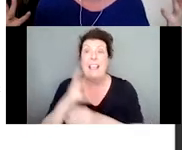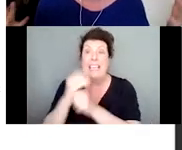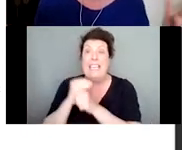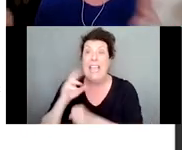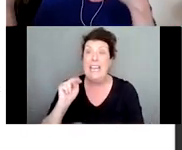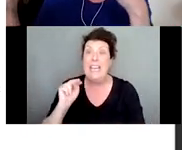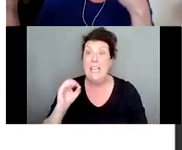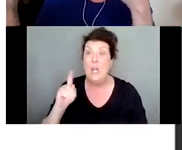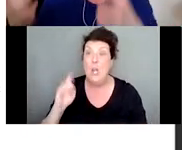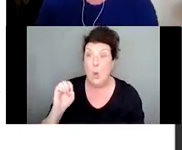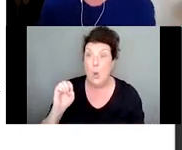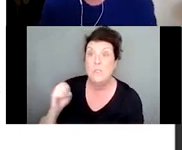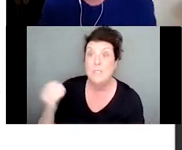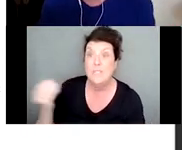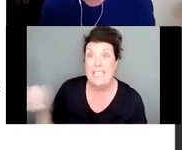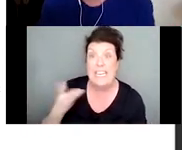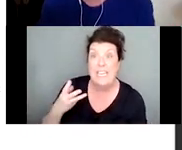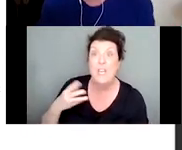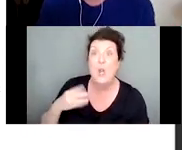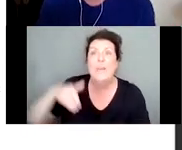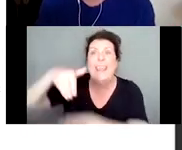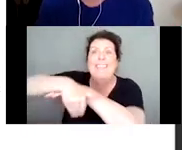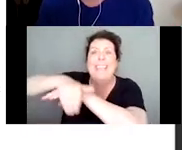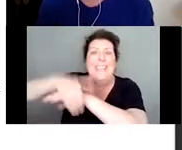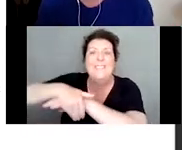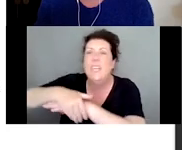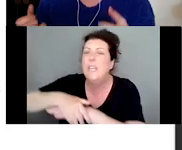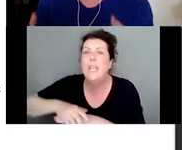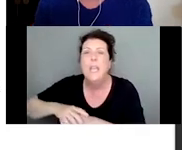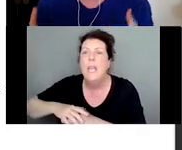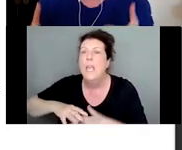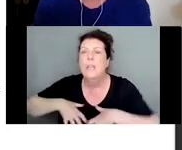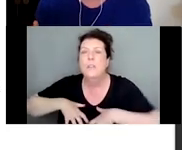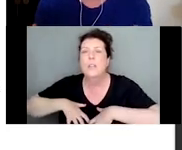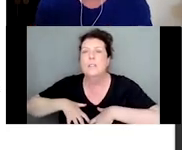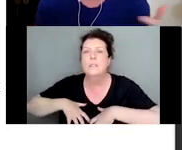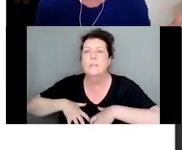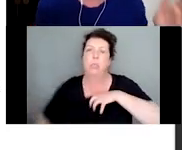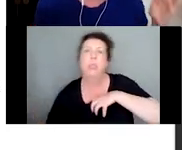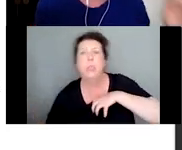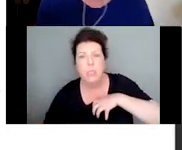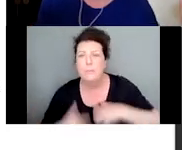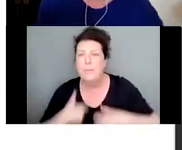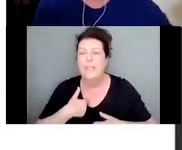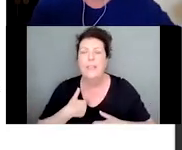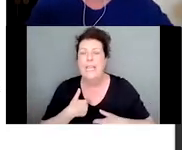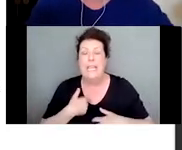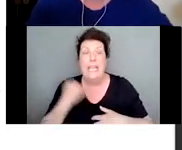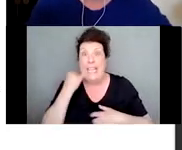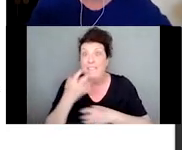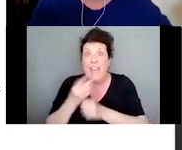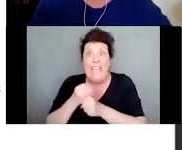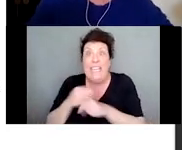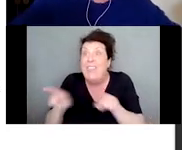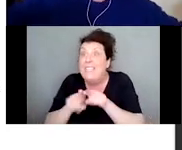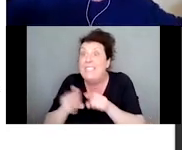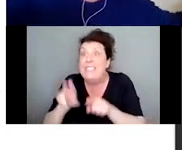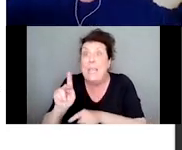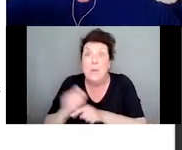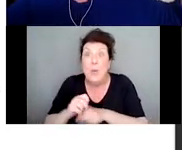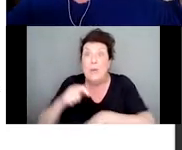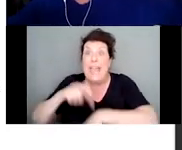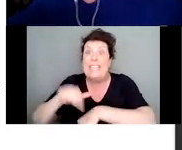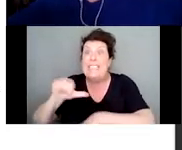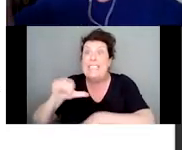the evening, like crushes me more like the same note. If this, if I'm getting a note at 10 AM, I'm like,